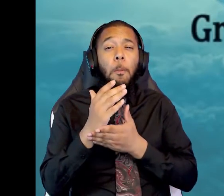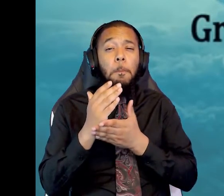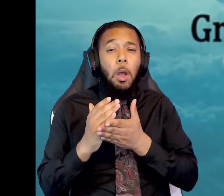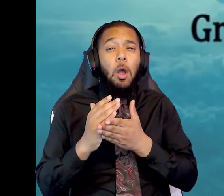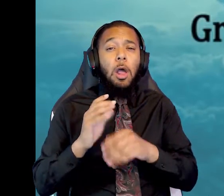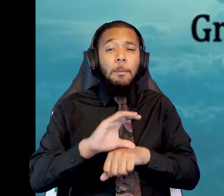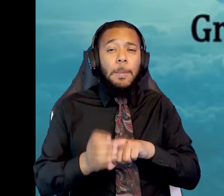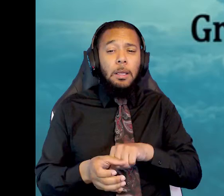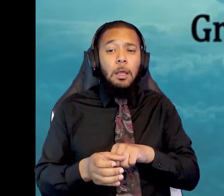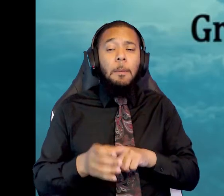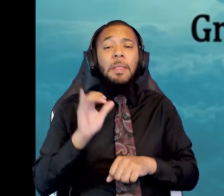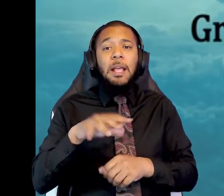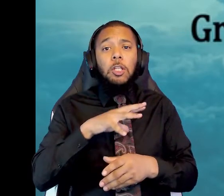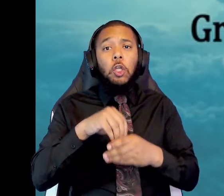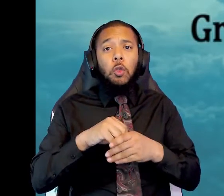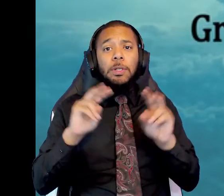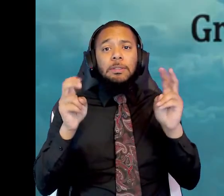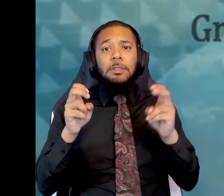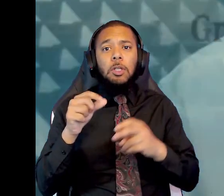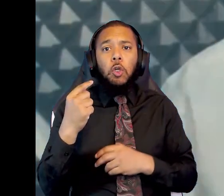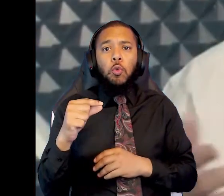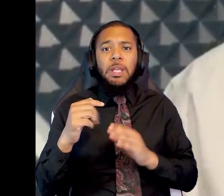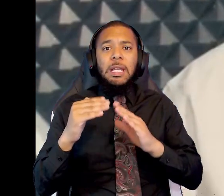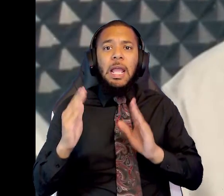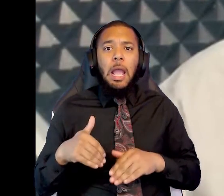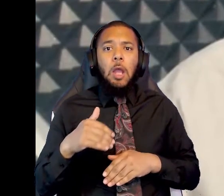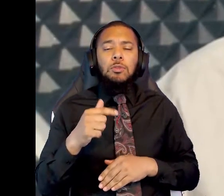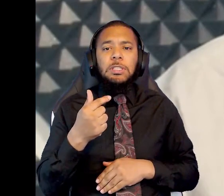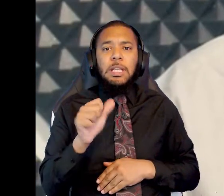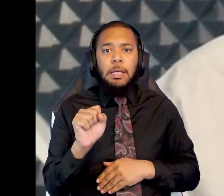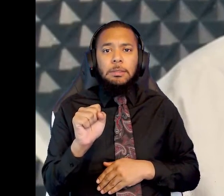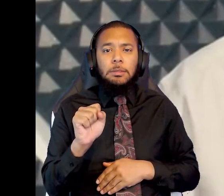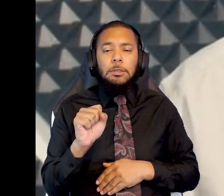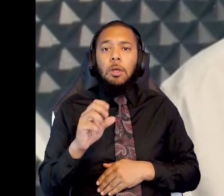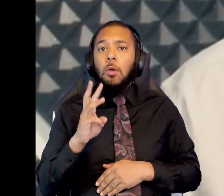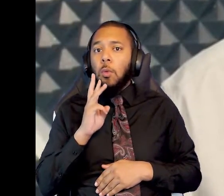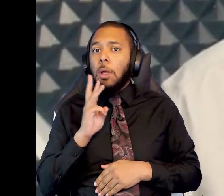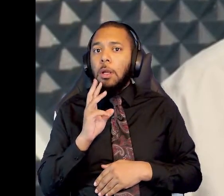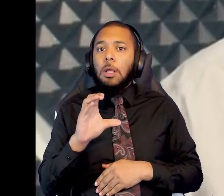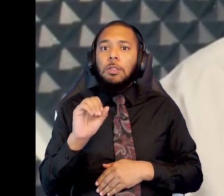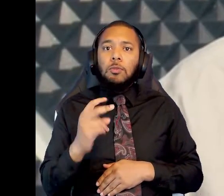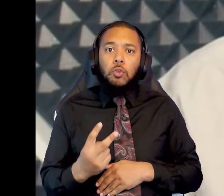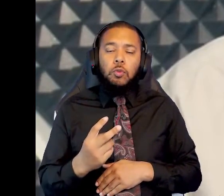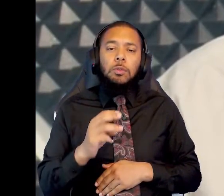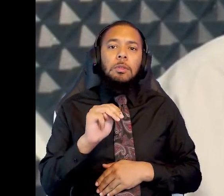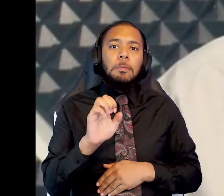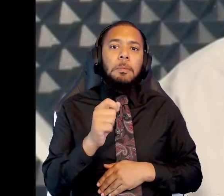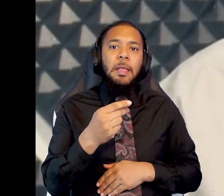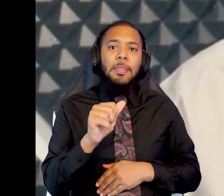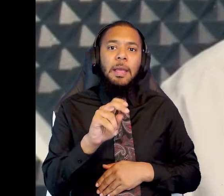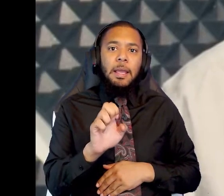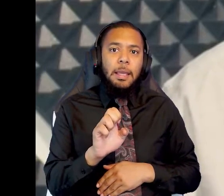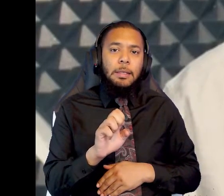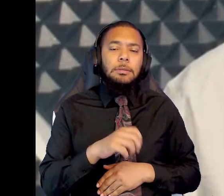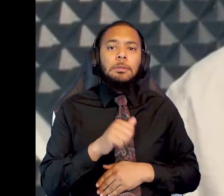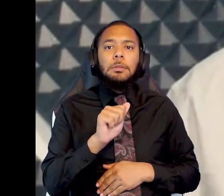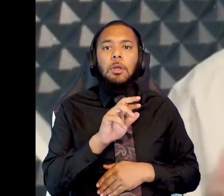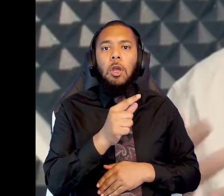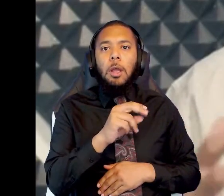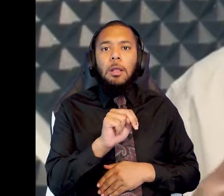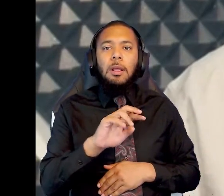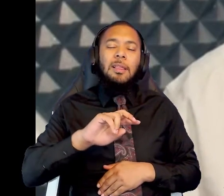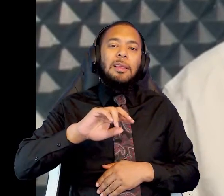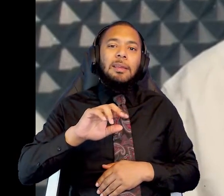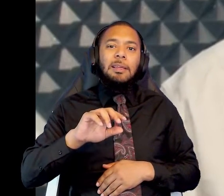sometimes call greenhouse gases. Water vapor, carbon dioxide, methane are all considered to be greenhouse gases because they